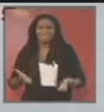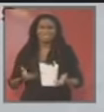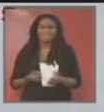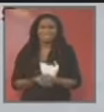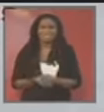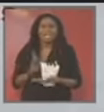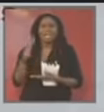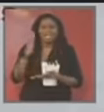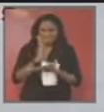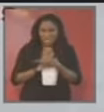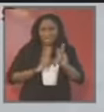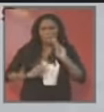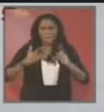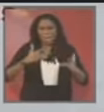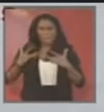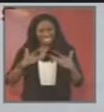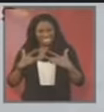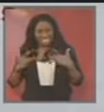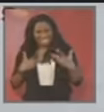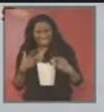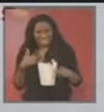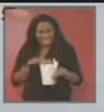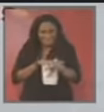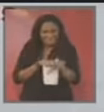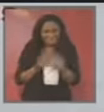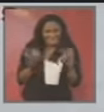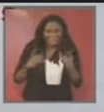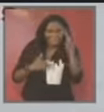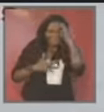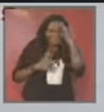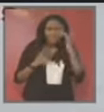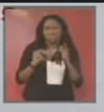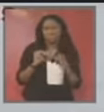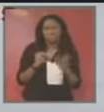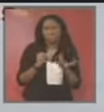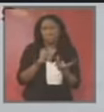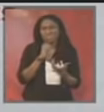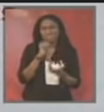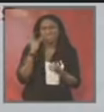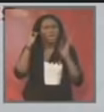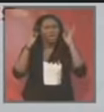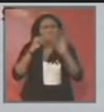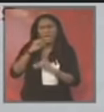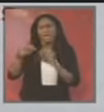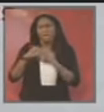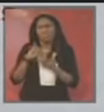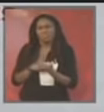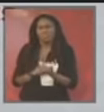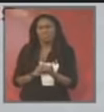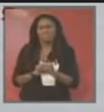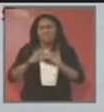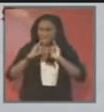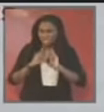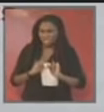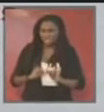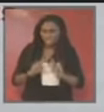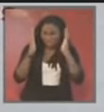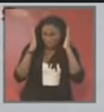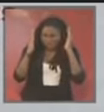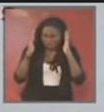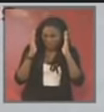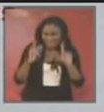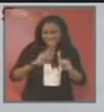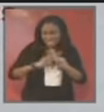concerns with respect to minorities don't really apply. We do continue to look at the individual information coming out of various